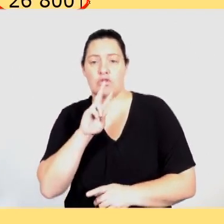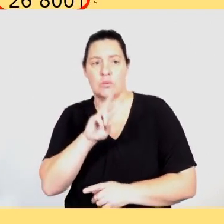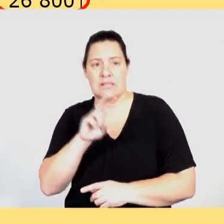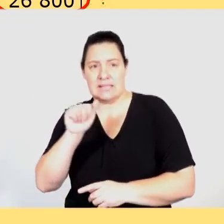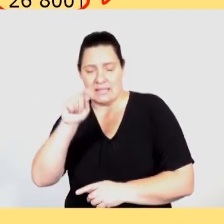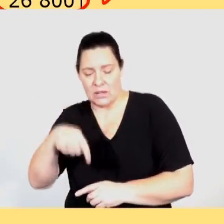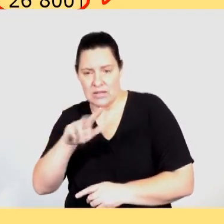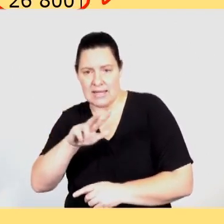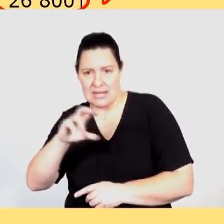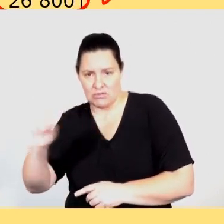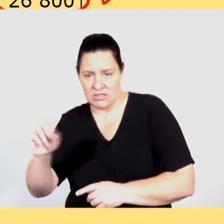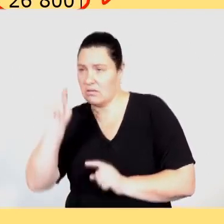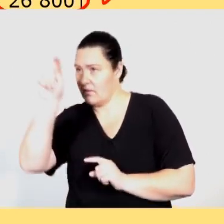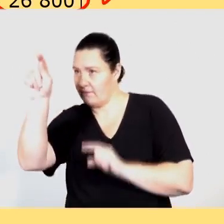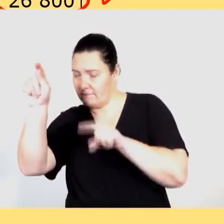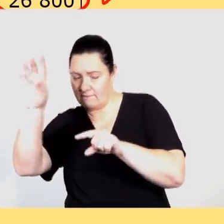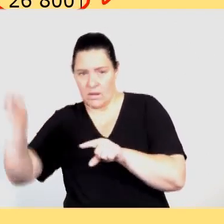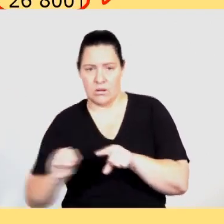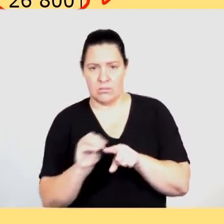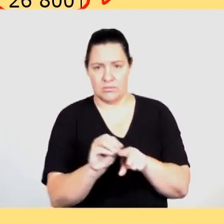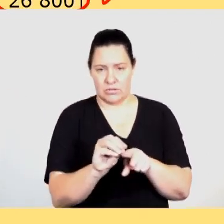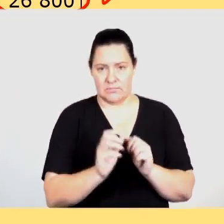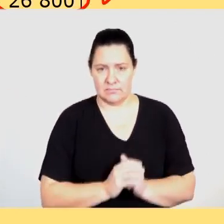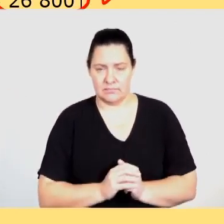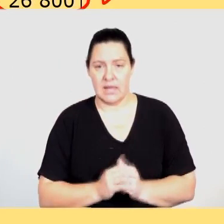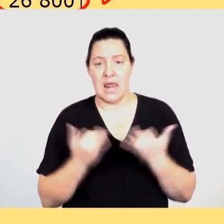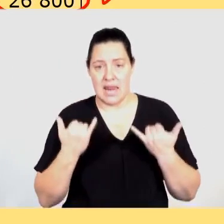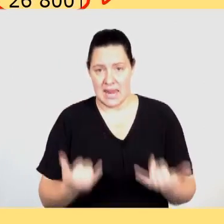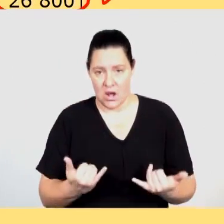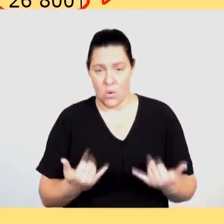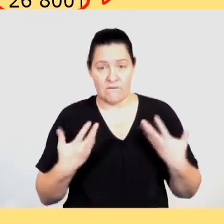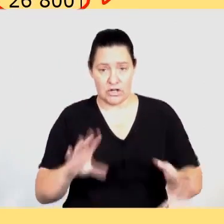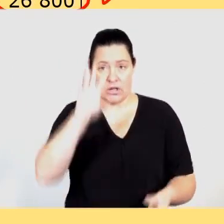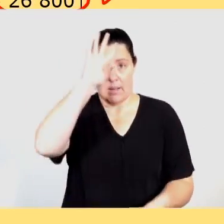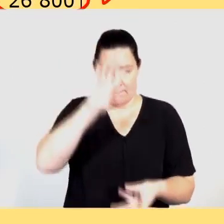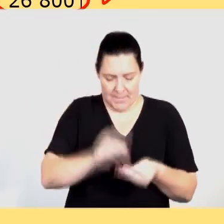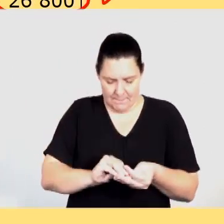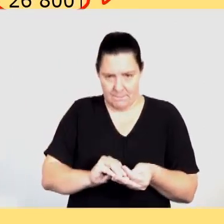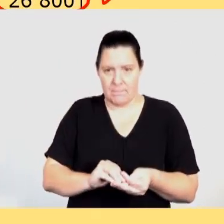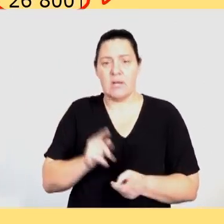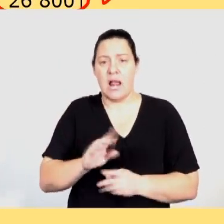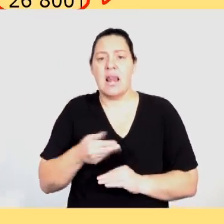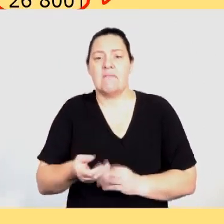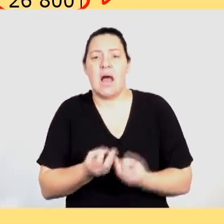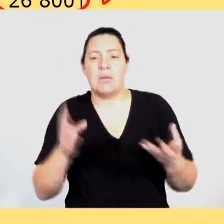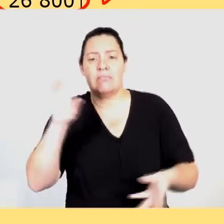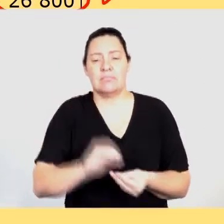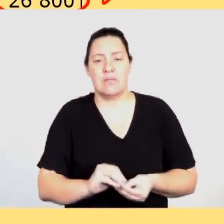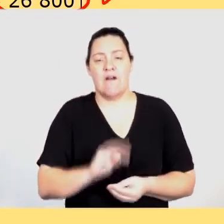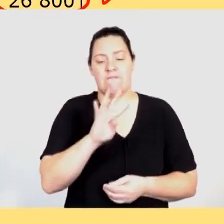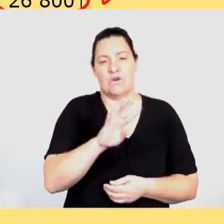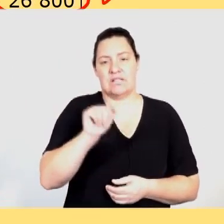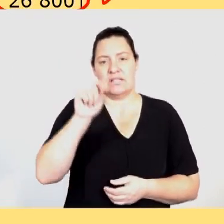it's 26,800. You will see the same amount over there, 26.8. When you add these two now, you have